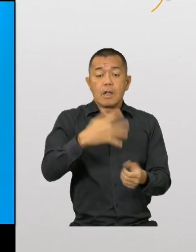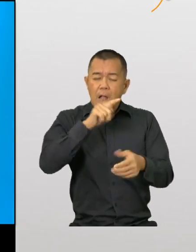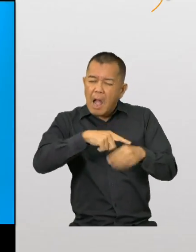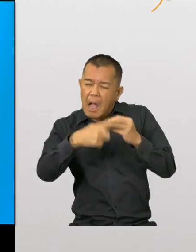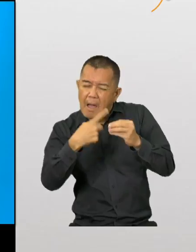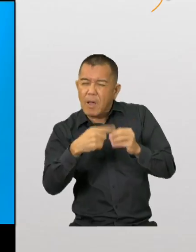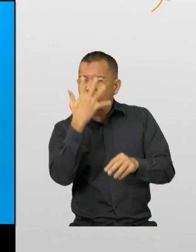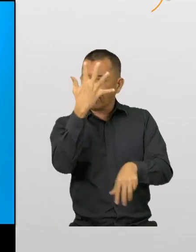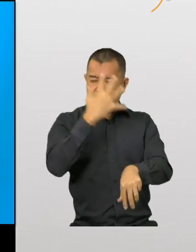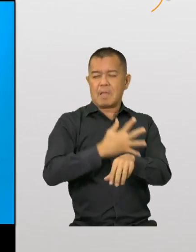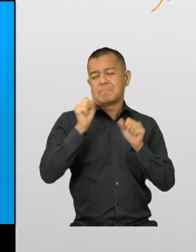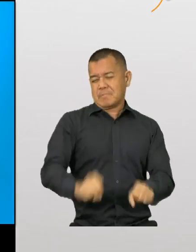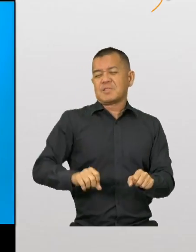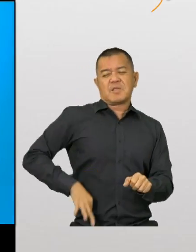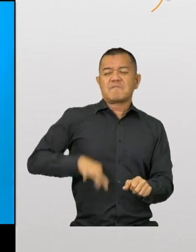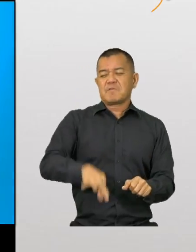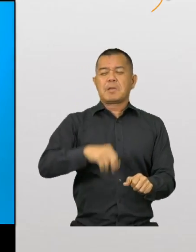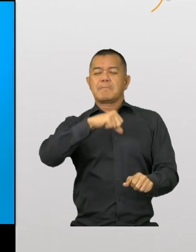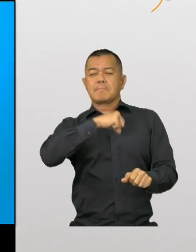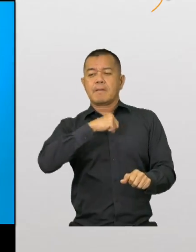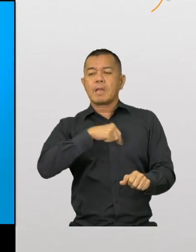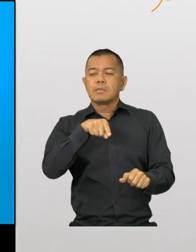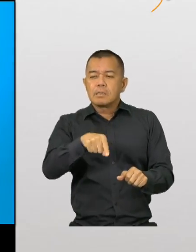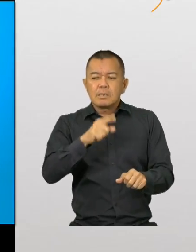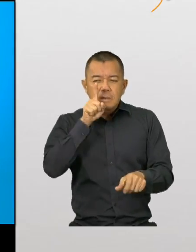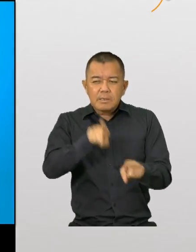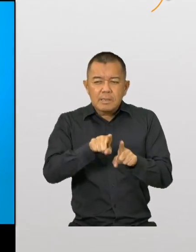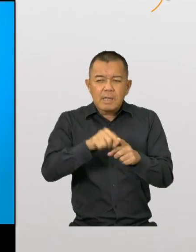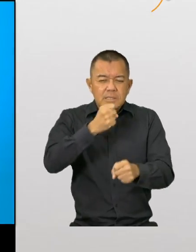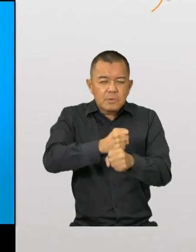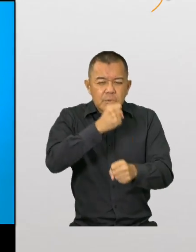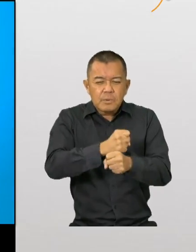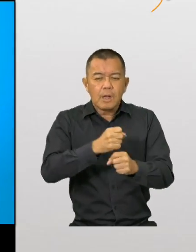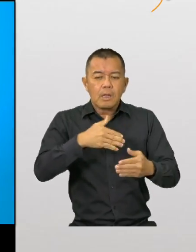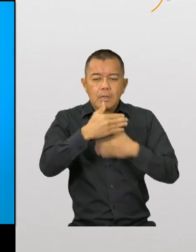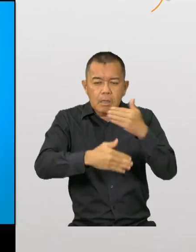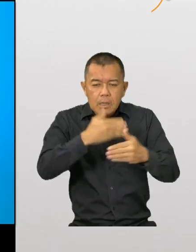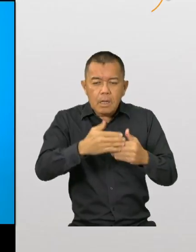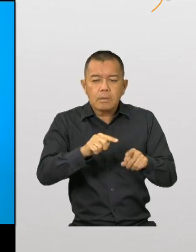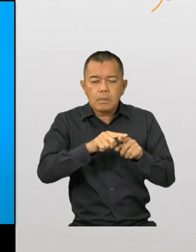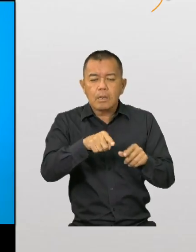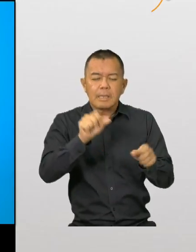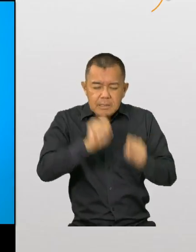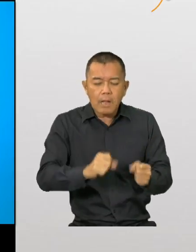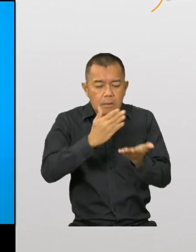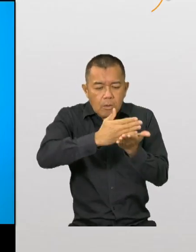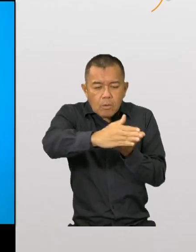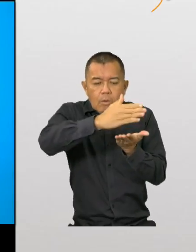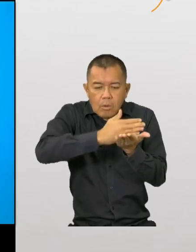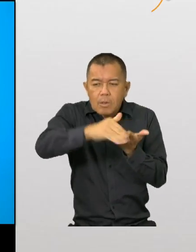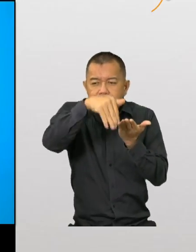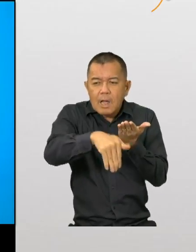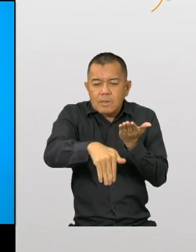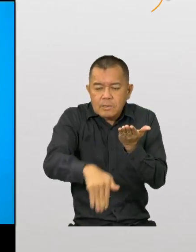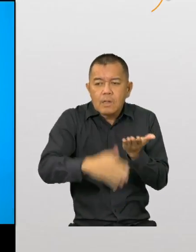worked for some years already, they had saved enough in their CPF for the down payment. Now their monthly CPF contributions are enough